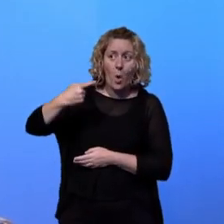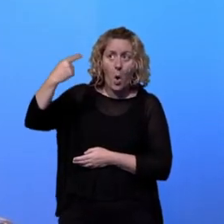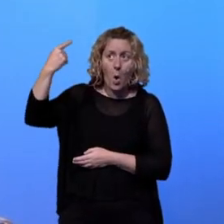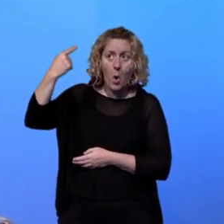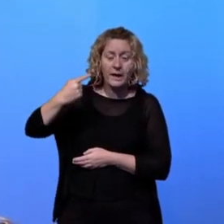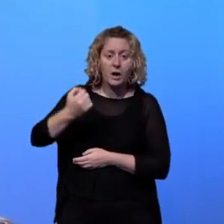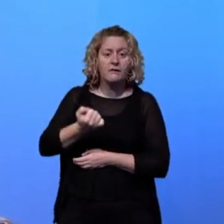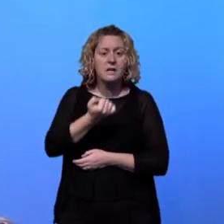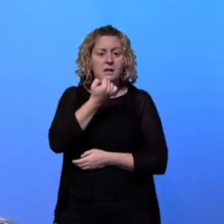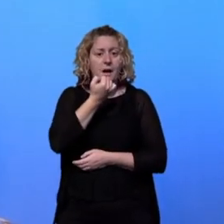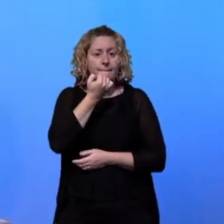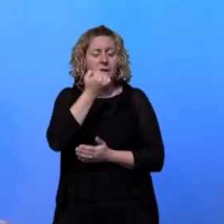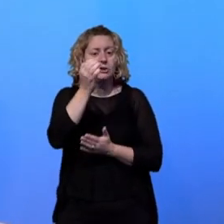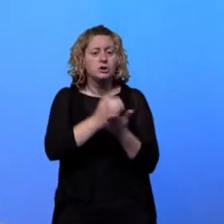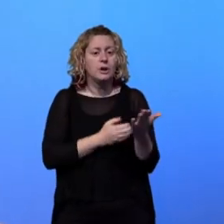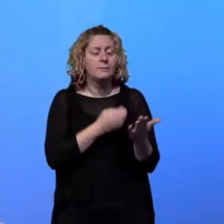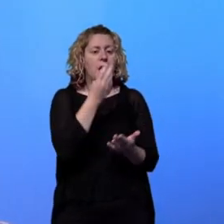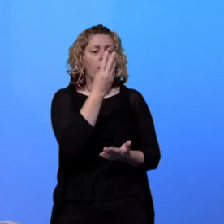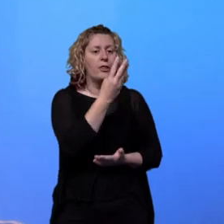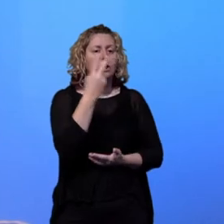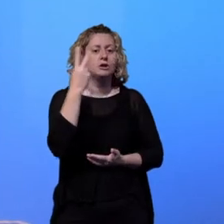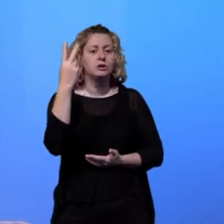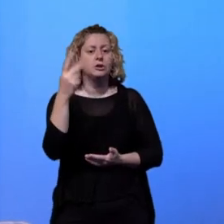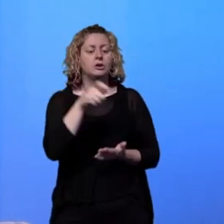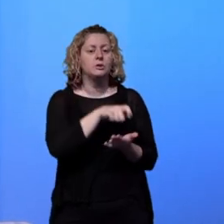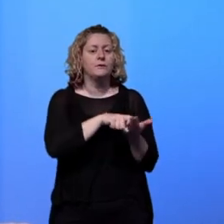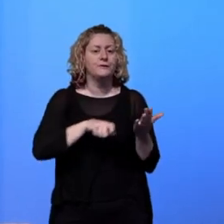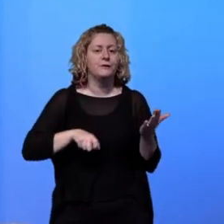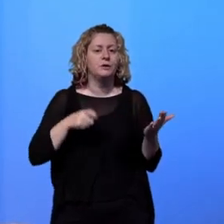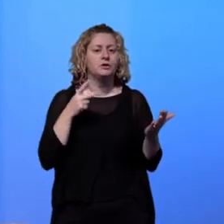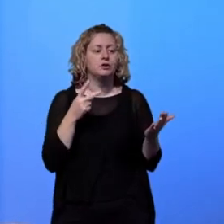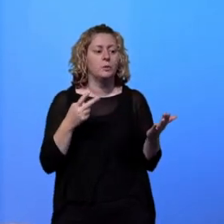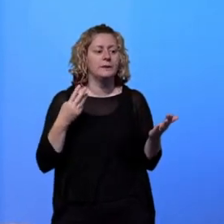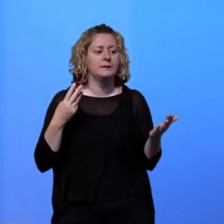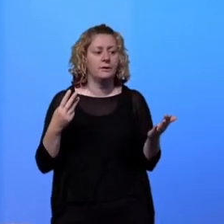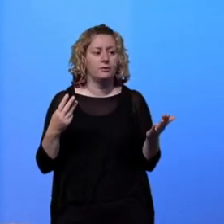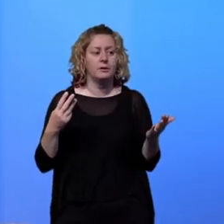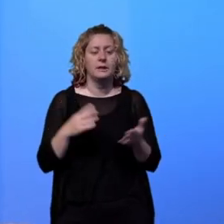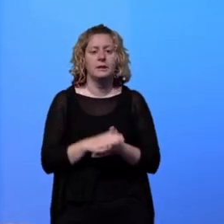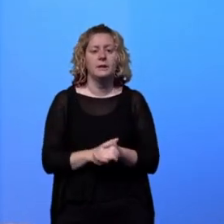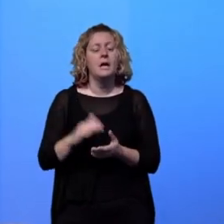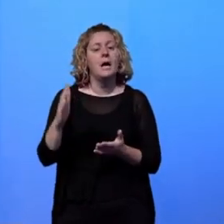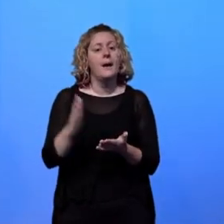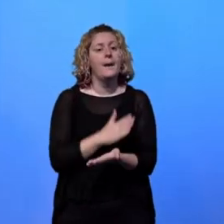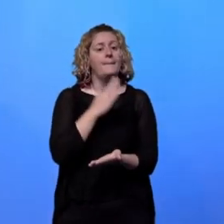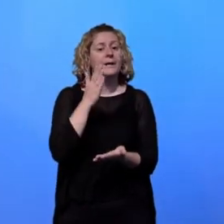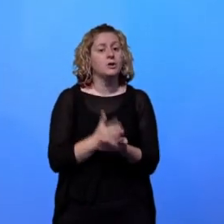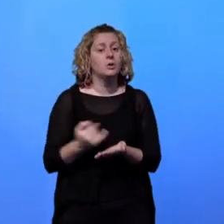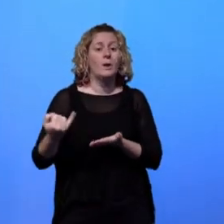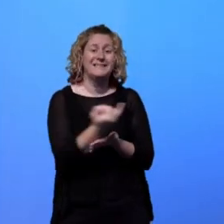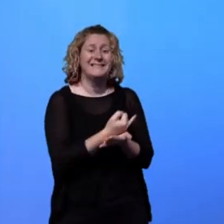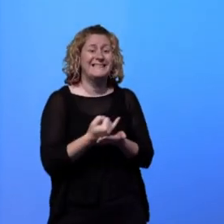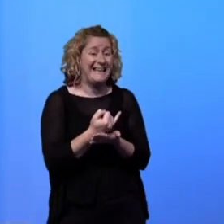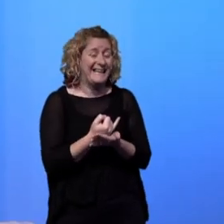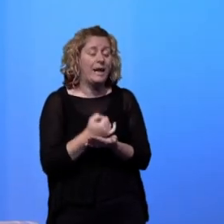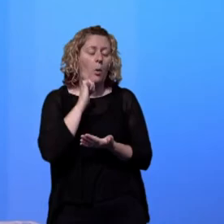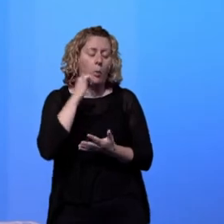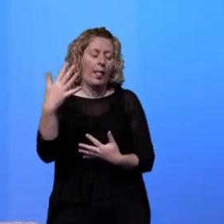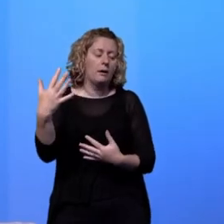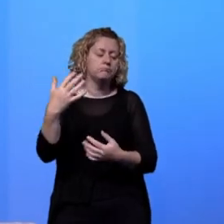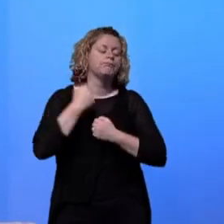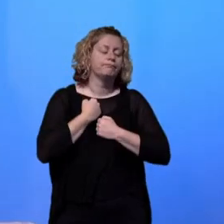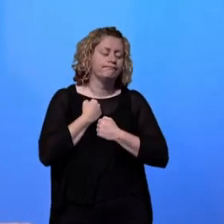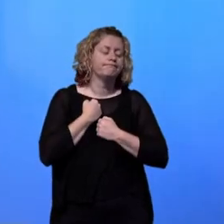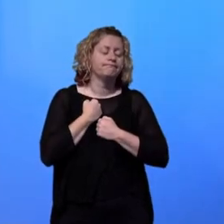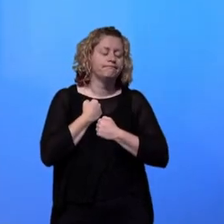Numbers 32:23, which is, be sure that your sin will find you out? You know, does